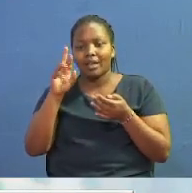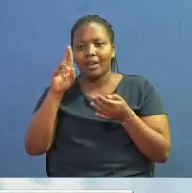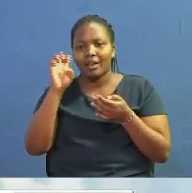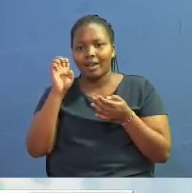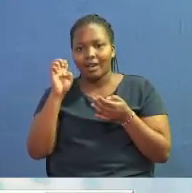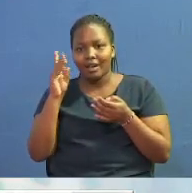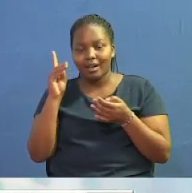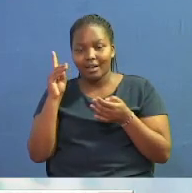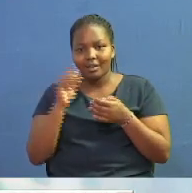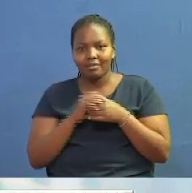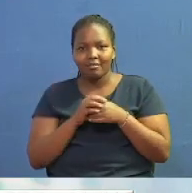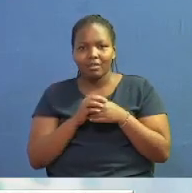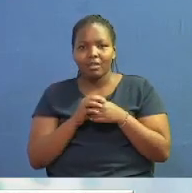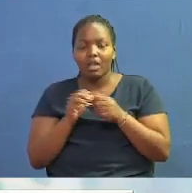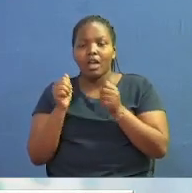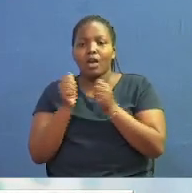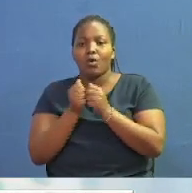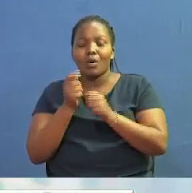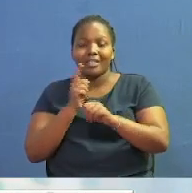think with time,